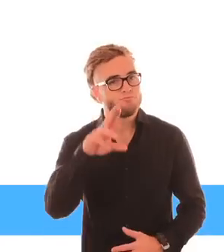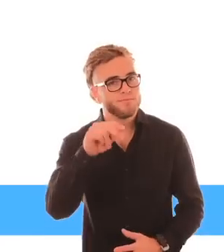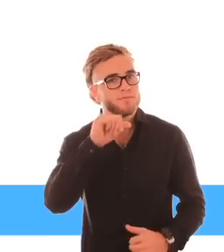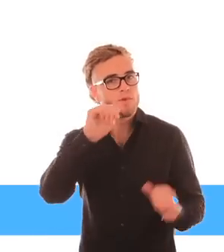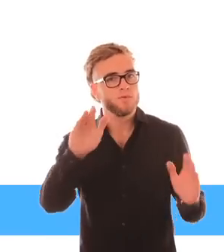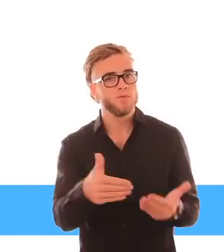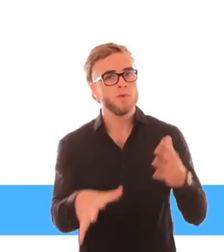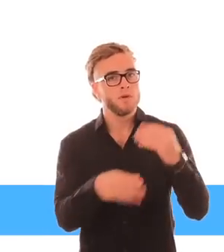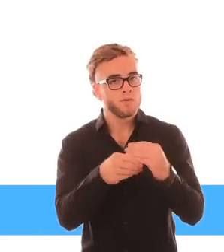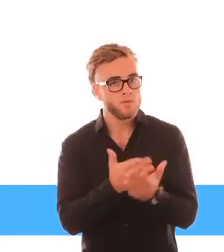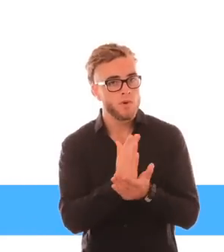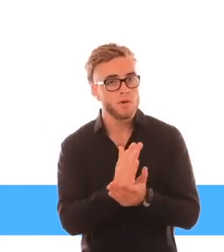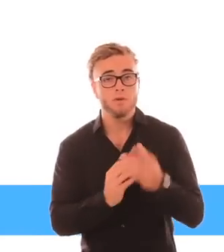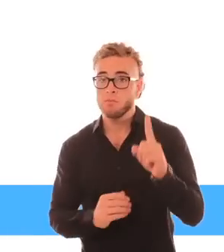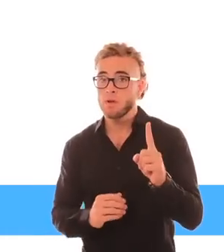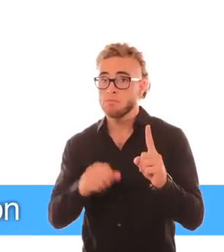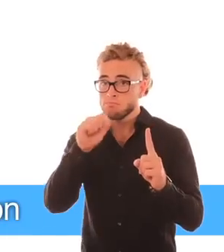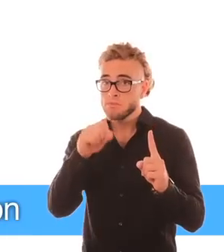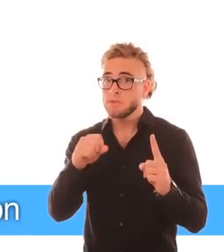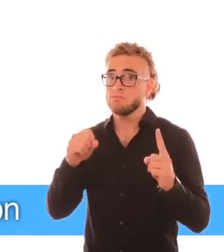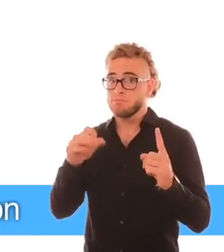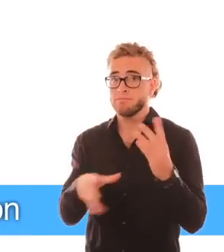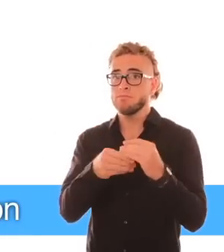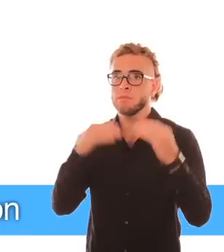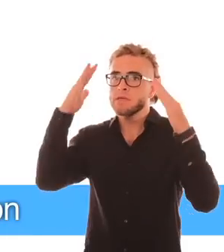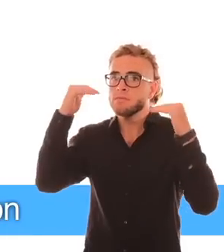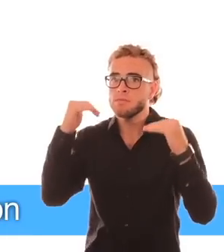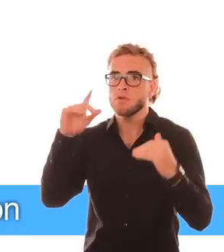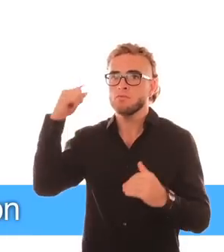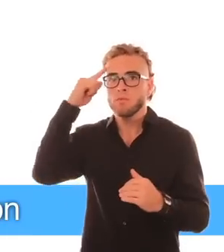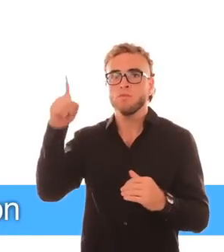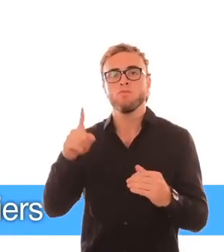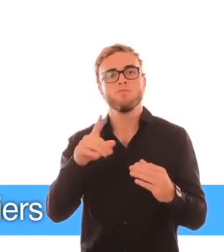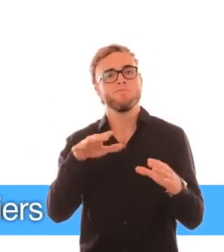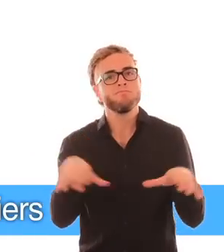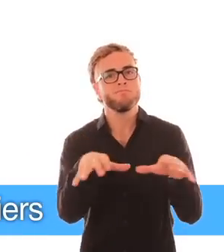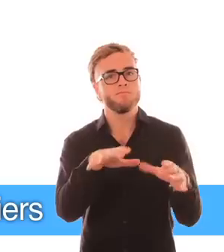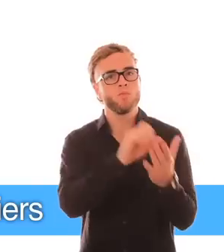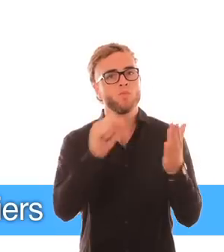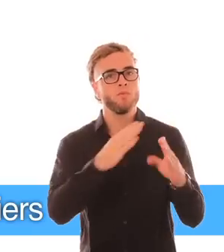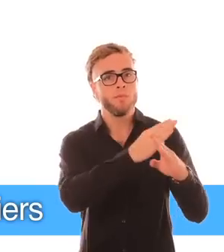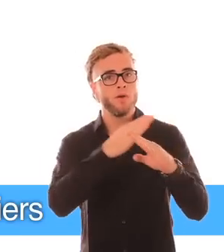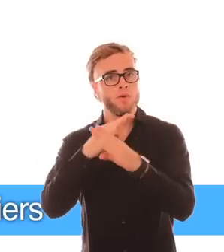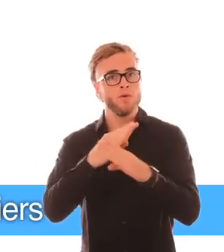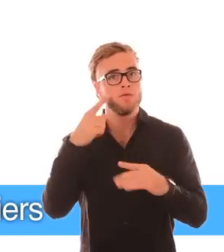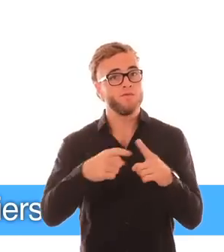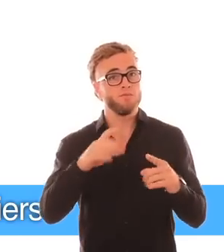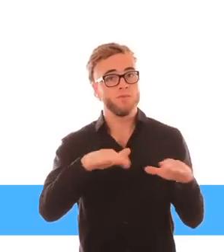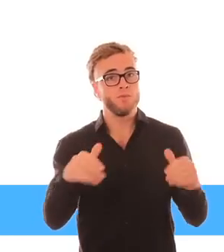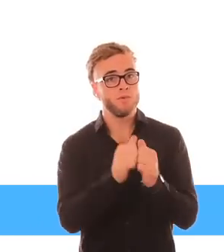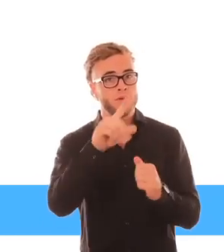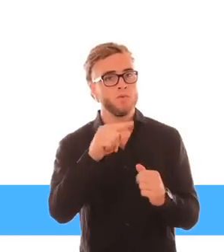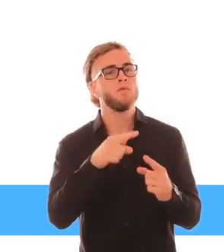It does not introduce additional rights, but it does impose additional obligations on governments to take action to remove the barriers keeping children